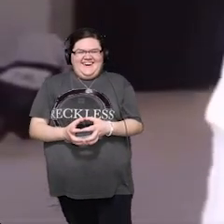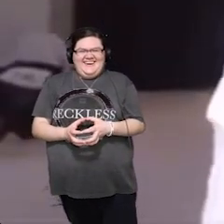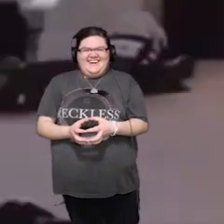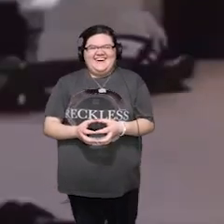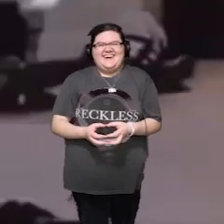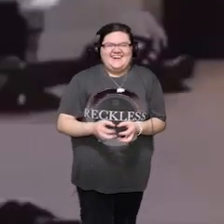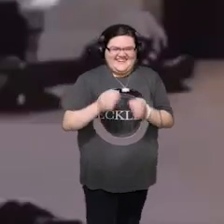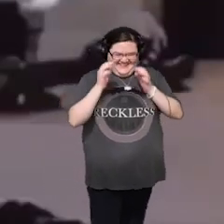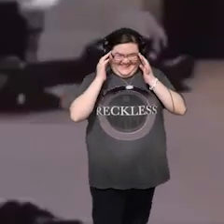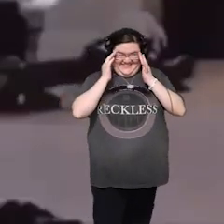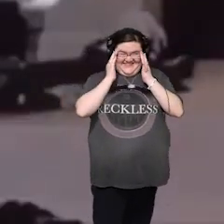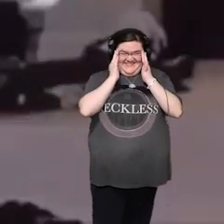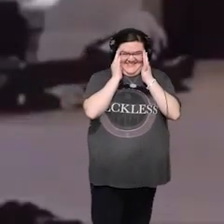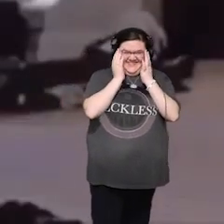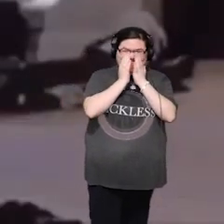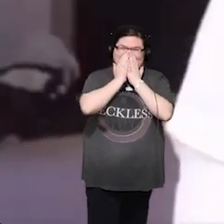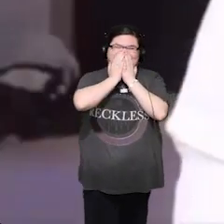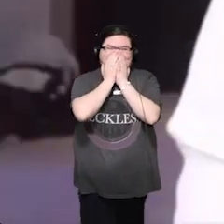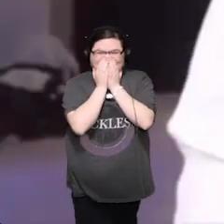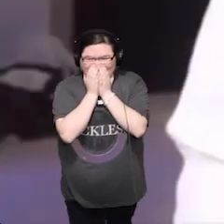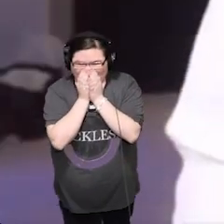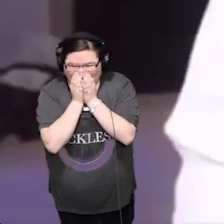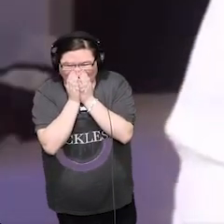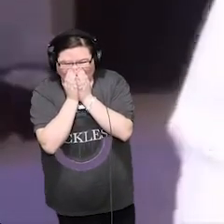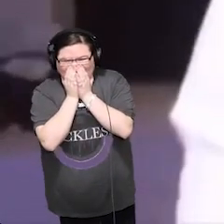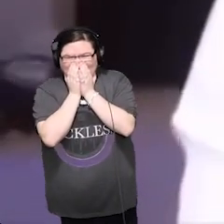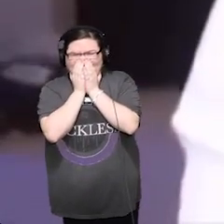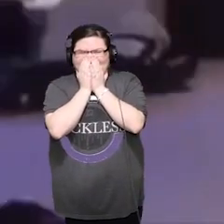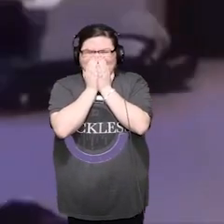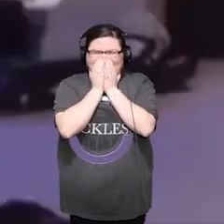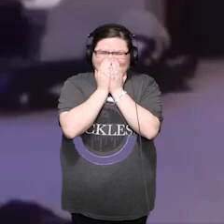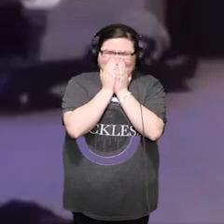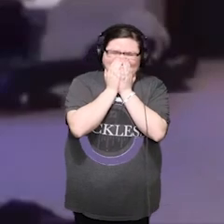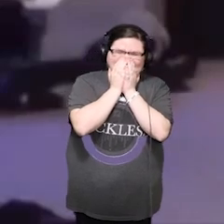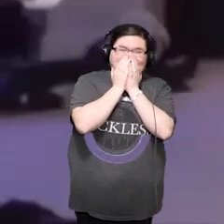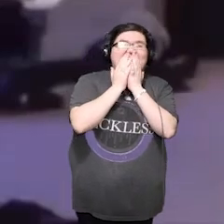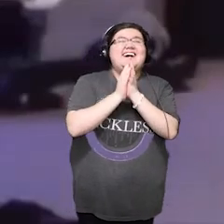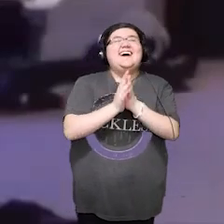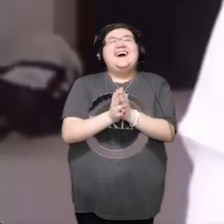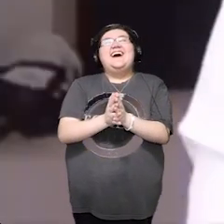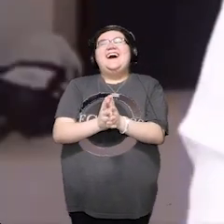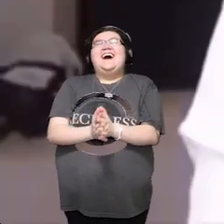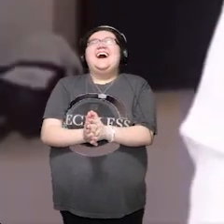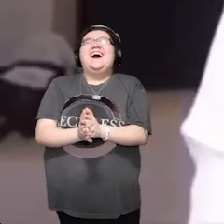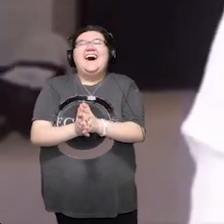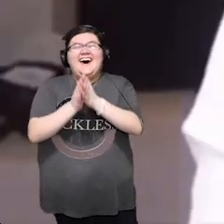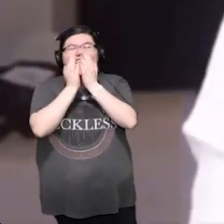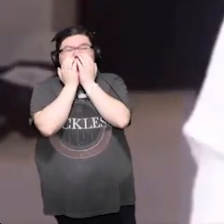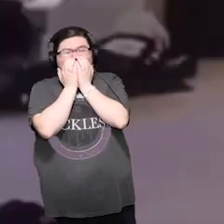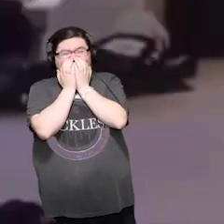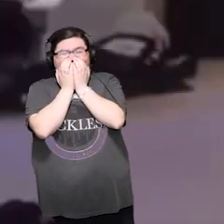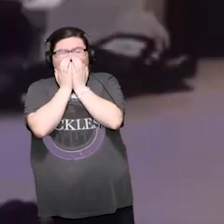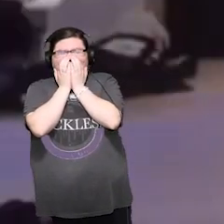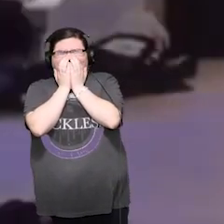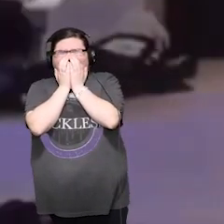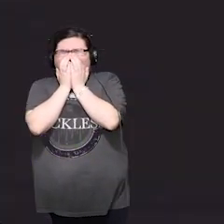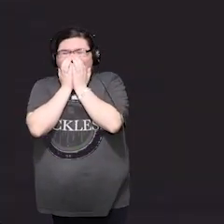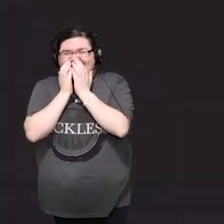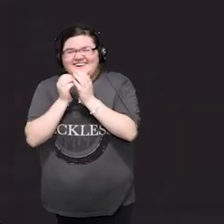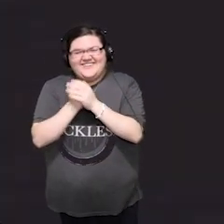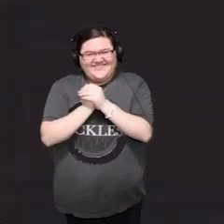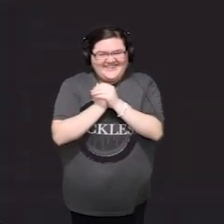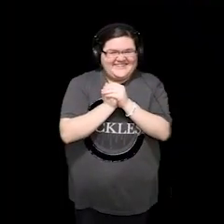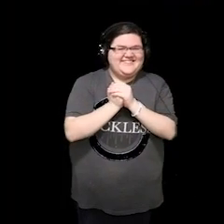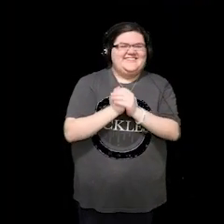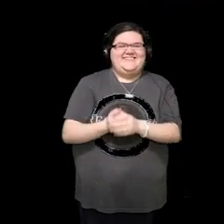One question go. No, no, I'm asking you a question. What are you doing? I'm trying to beat up your pussy out. No, you fucking cannot. You know what you can do?